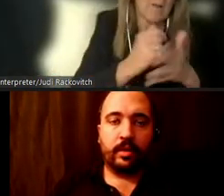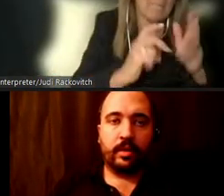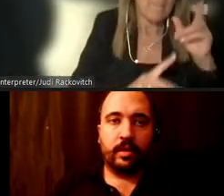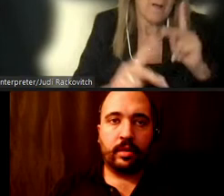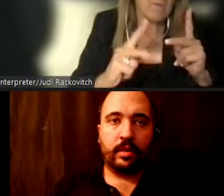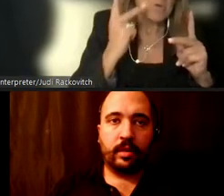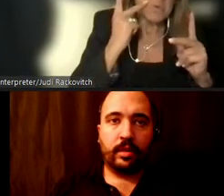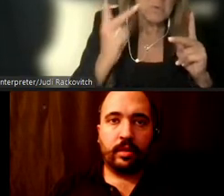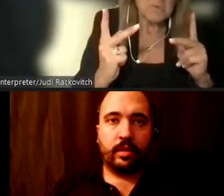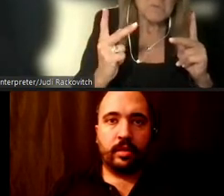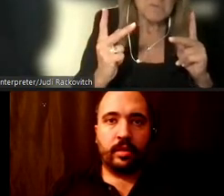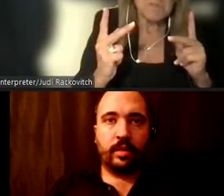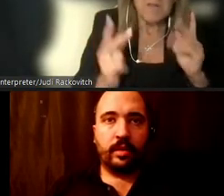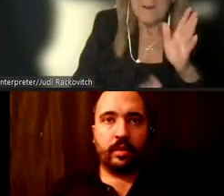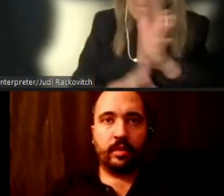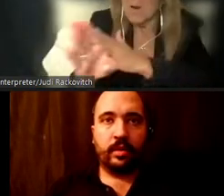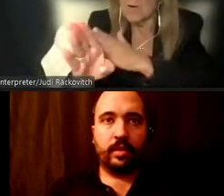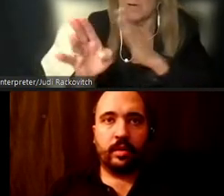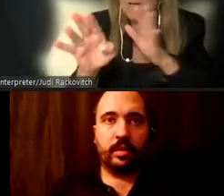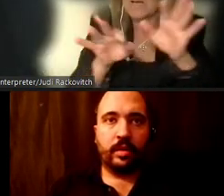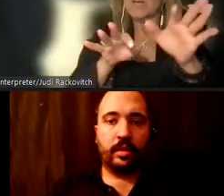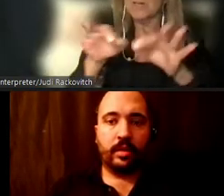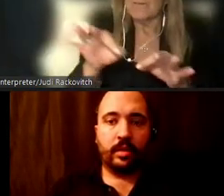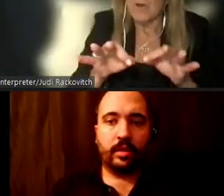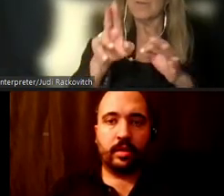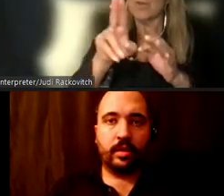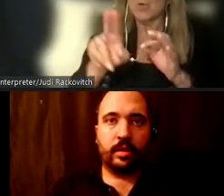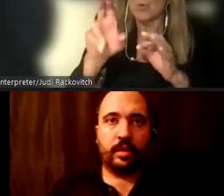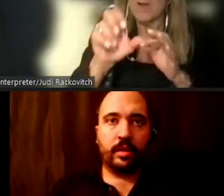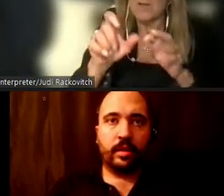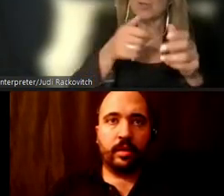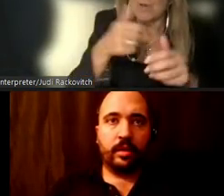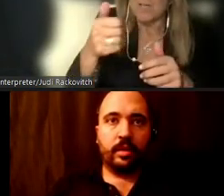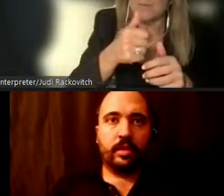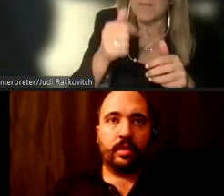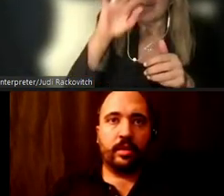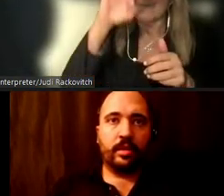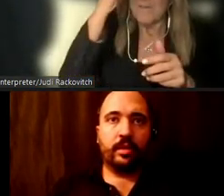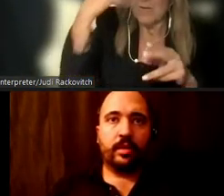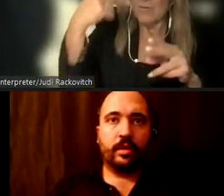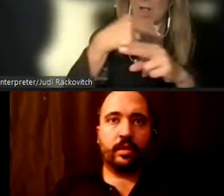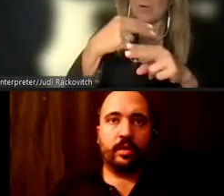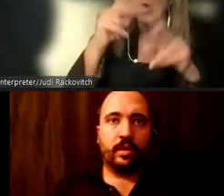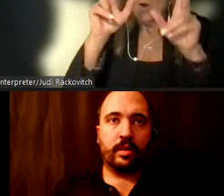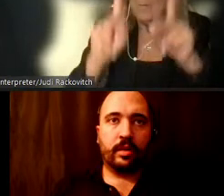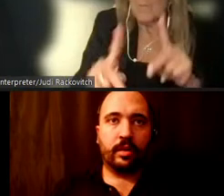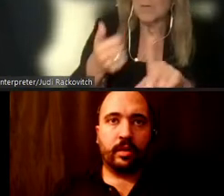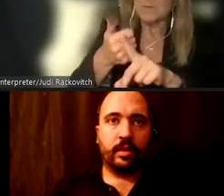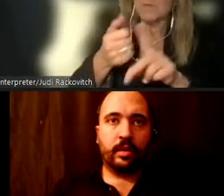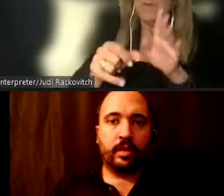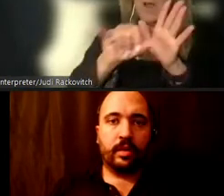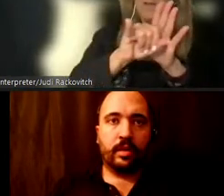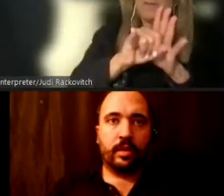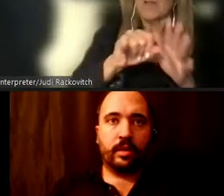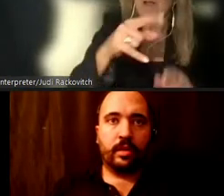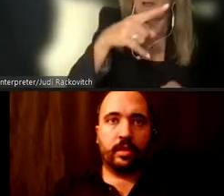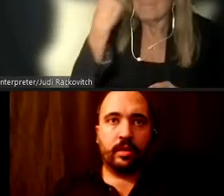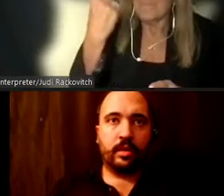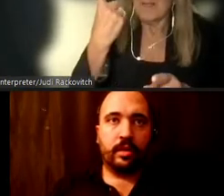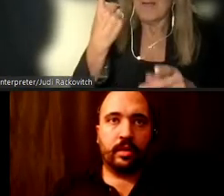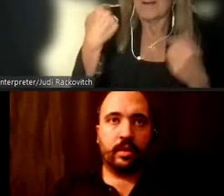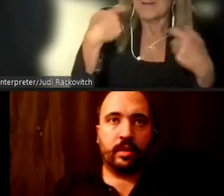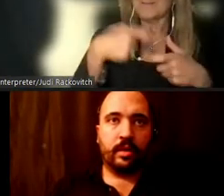minority is defined by U.S. of Transportation and the Federal Highway Administration as a person who identifies as Black, Hispanic or Latino,